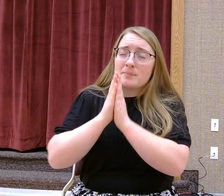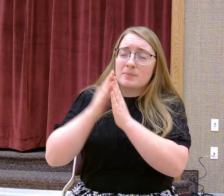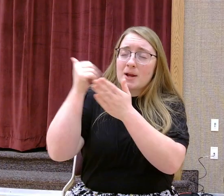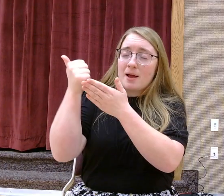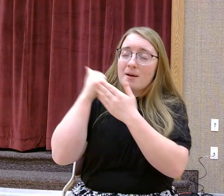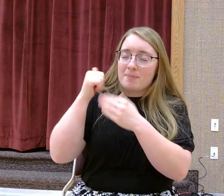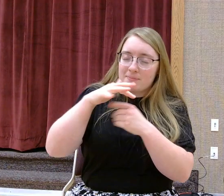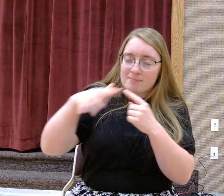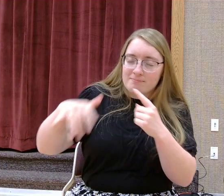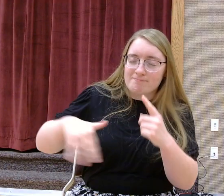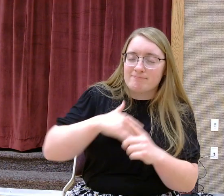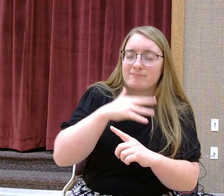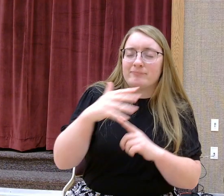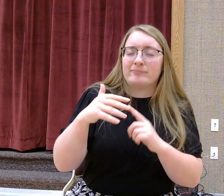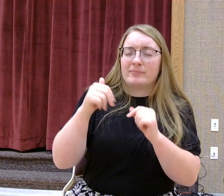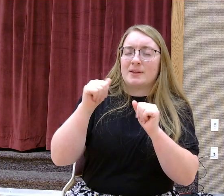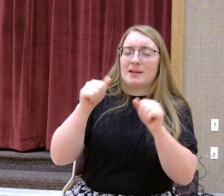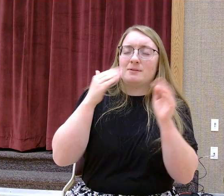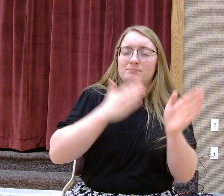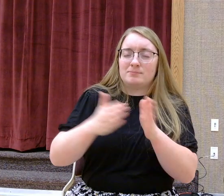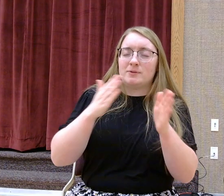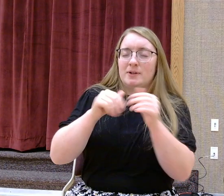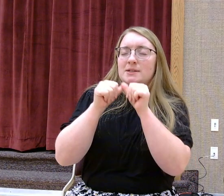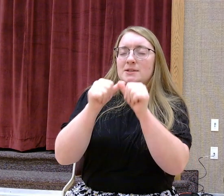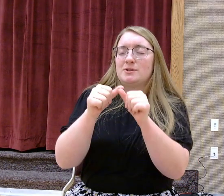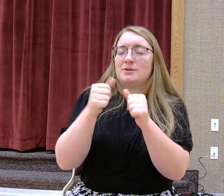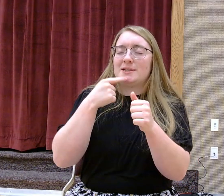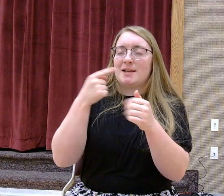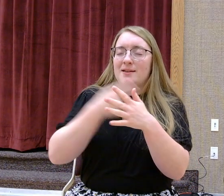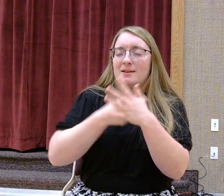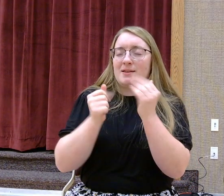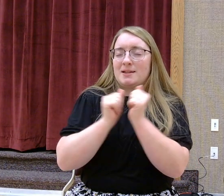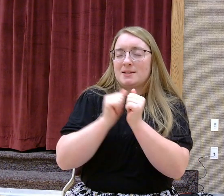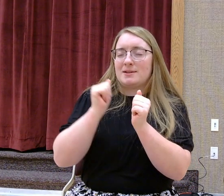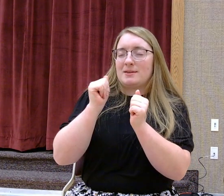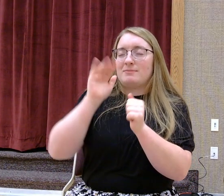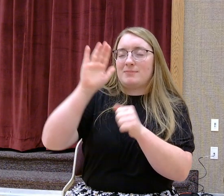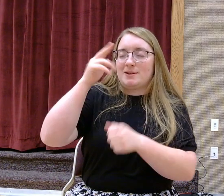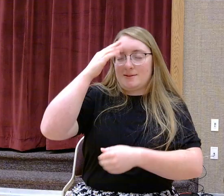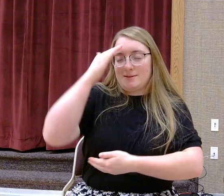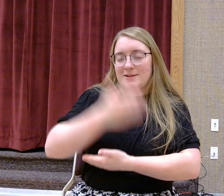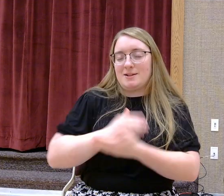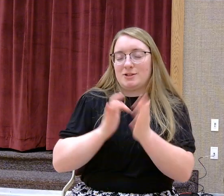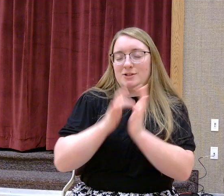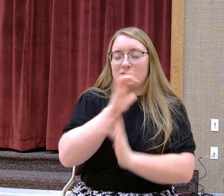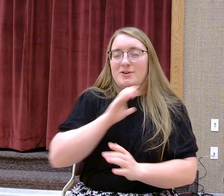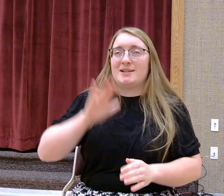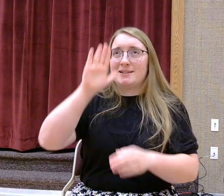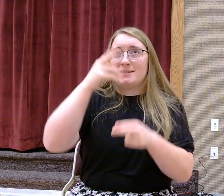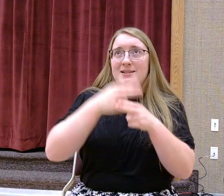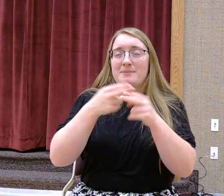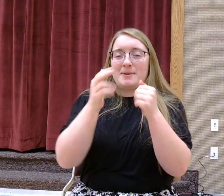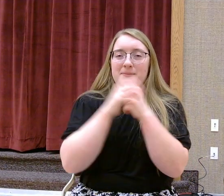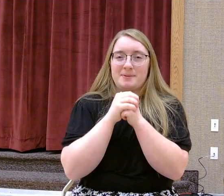more prepared. And we say these things in the name of thy Son, Jesus Christ. Amen. Amen.